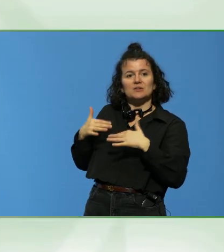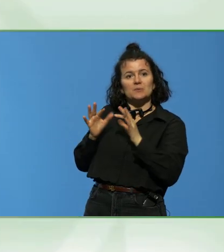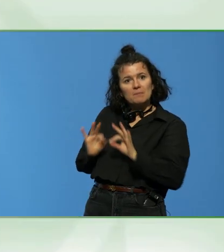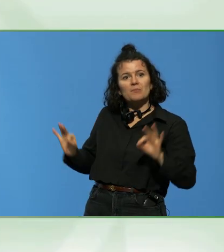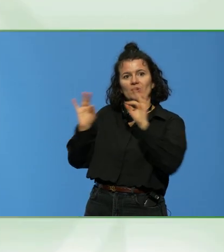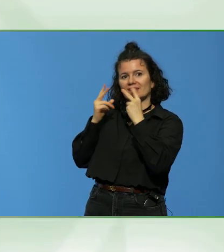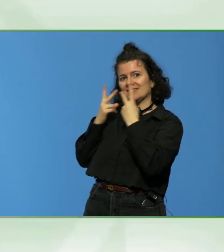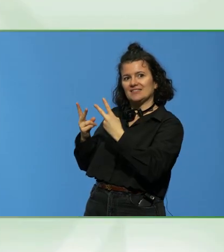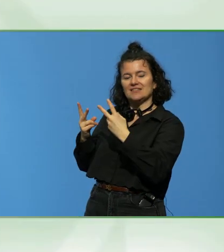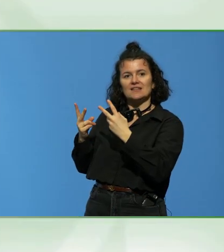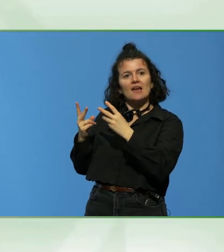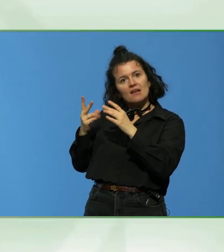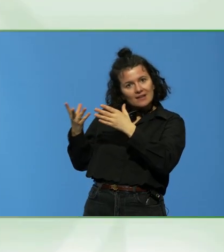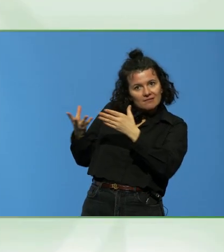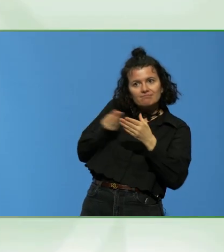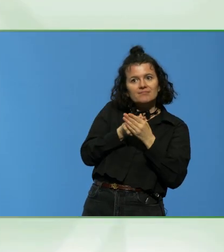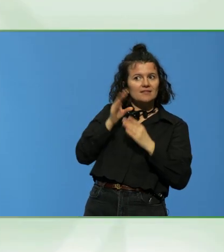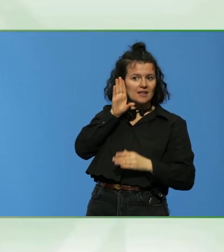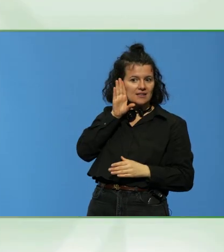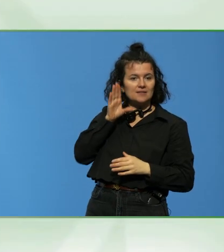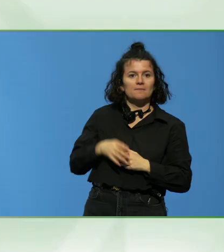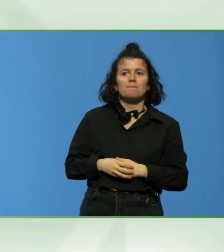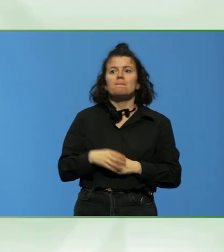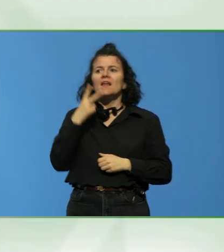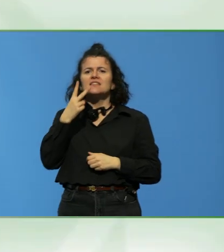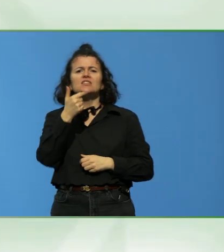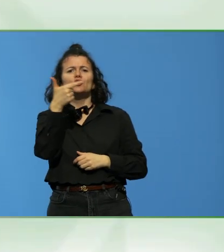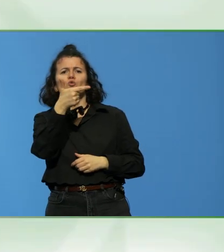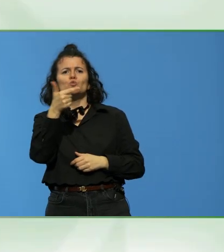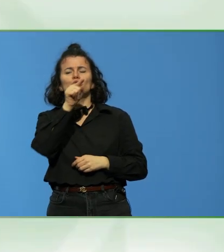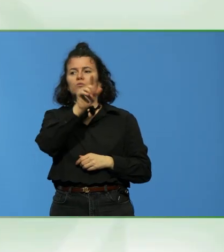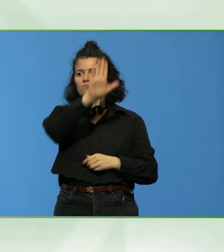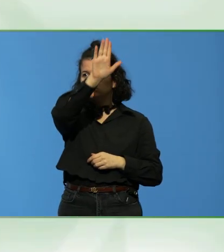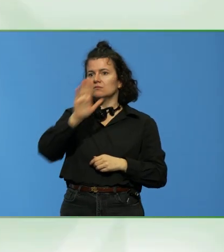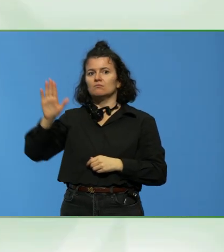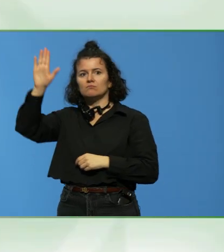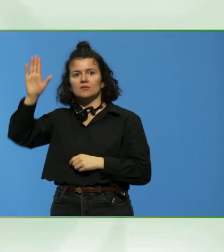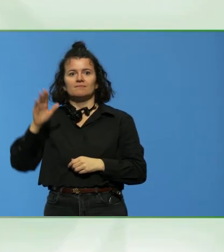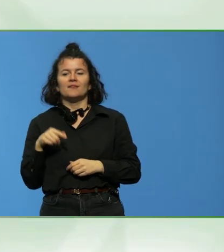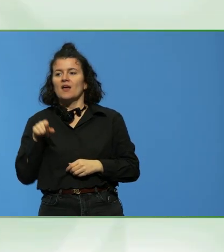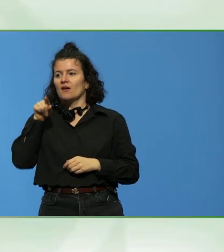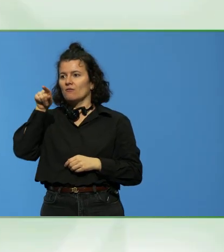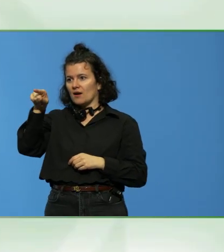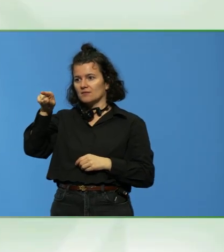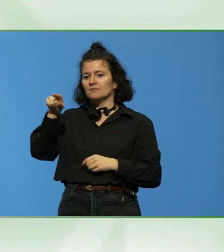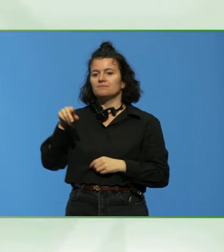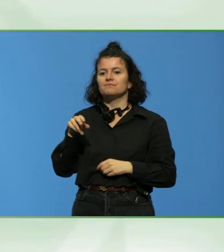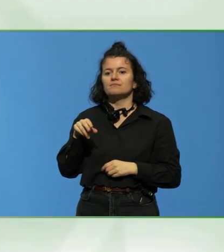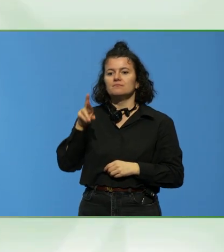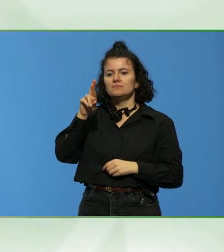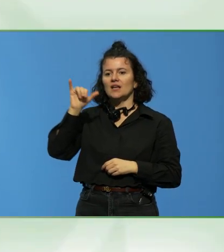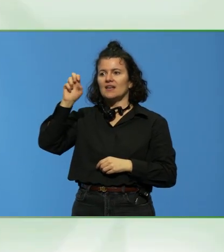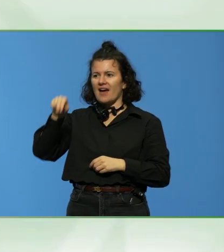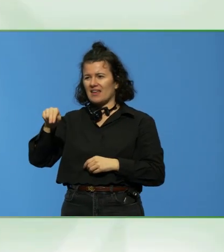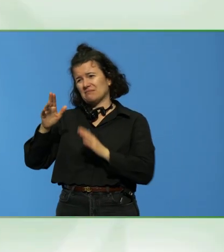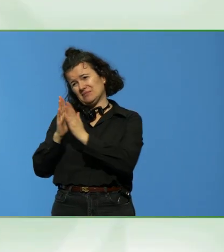two questions, one in the front from Ryan and another one in a lady in a very colorful scarf. Ryan, if you're not offended, I'll ask the lady